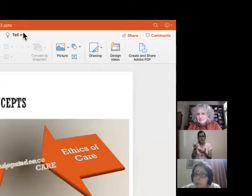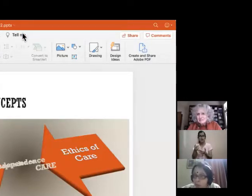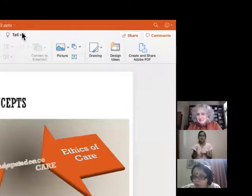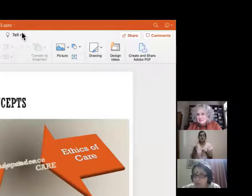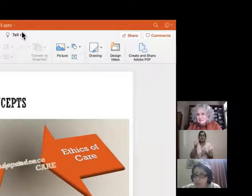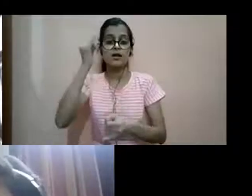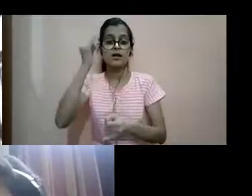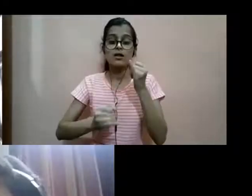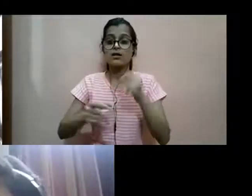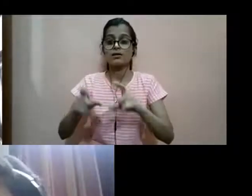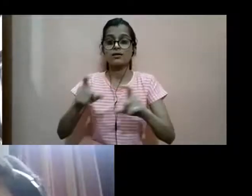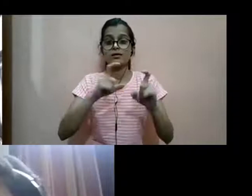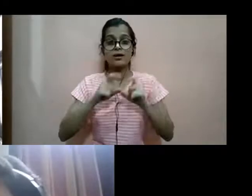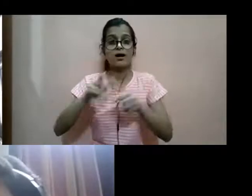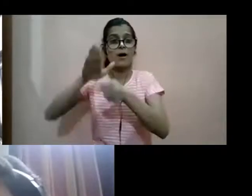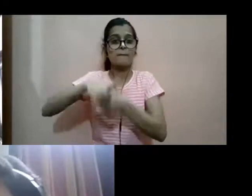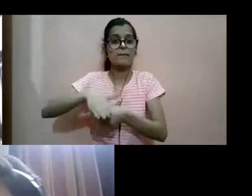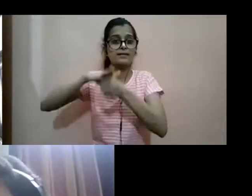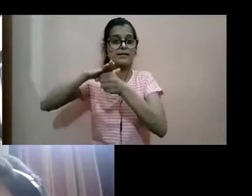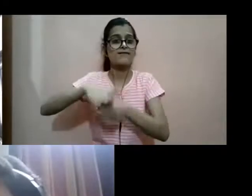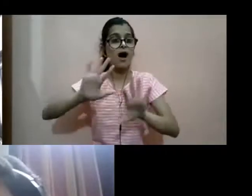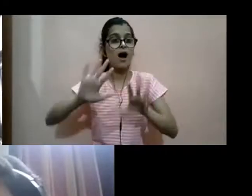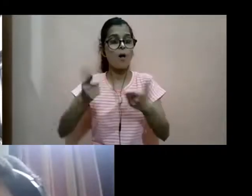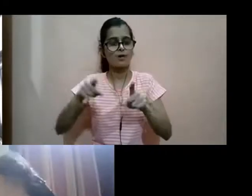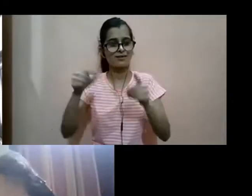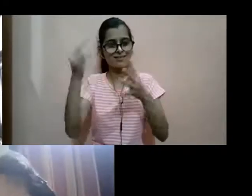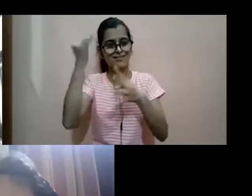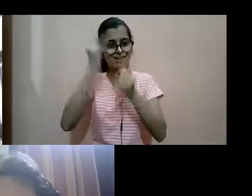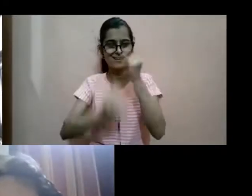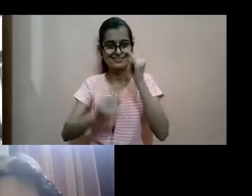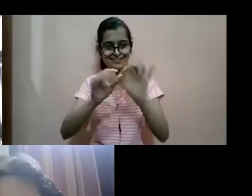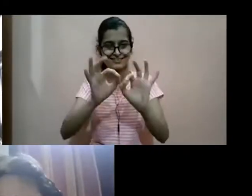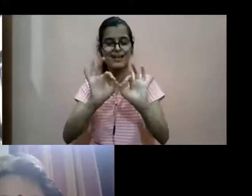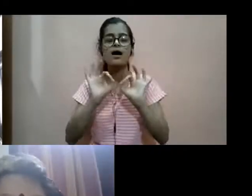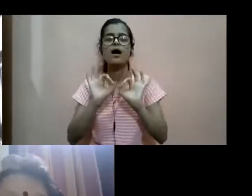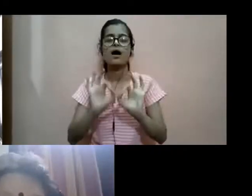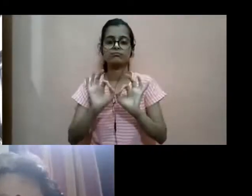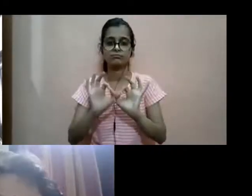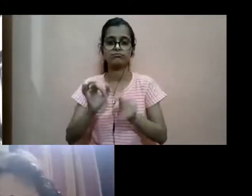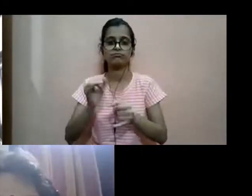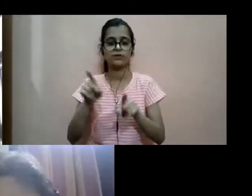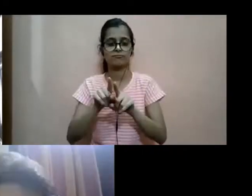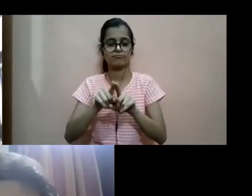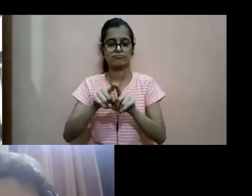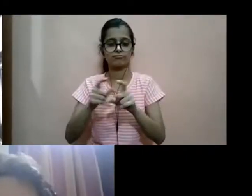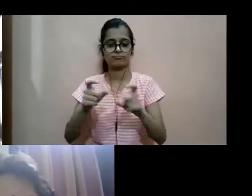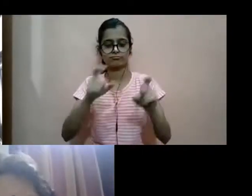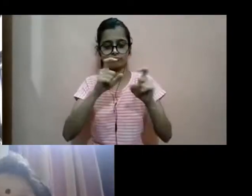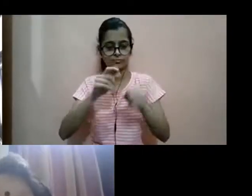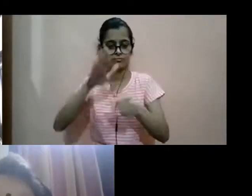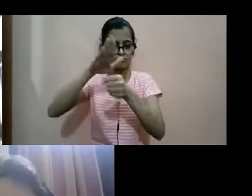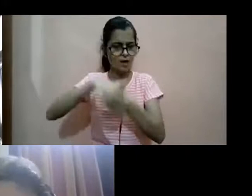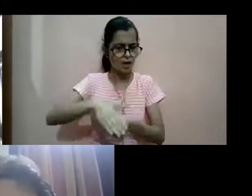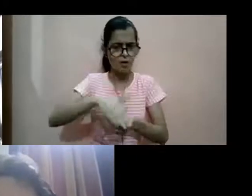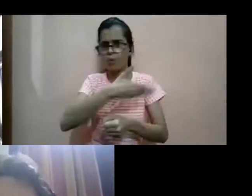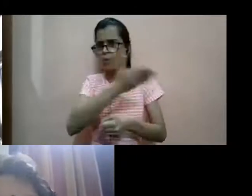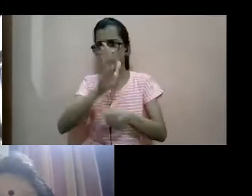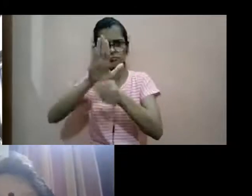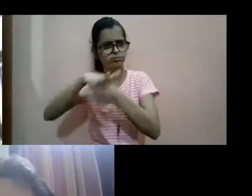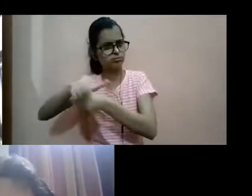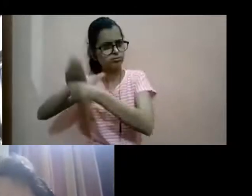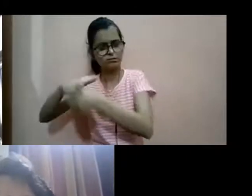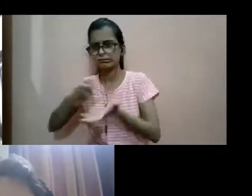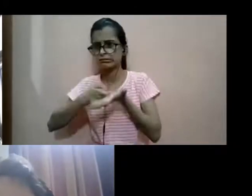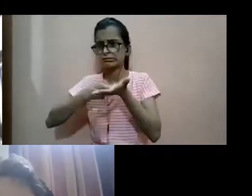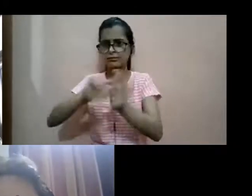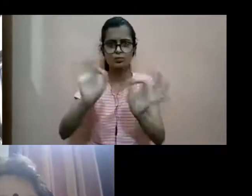can be oppressive. What we believe to be care can also end up being something that is profoundly disrespectful or oppressive to